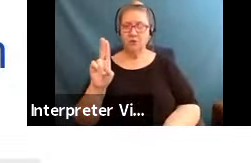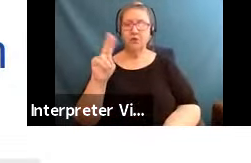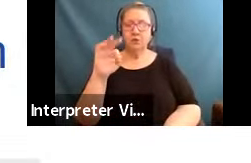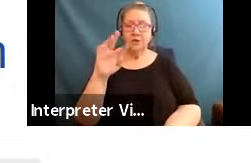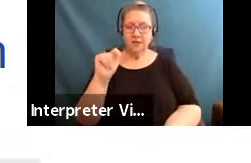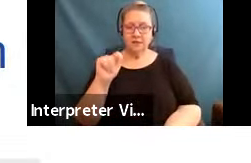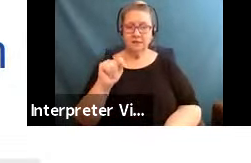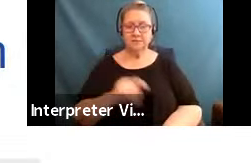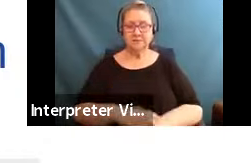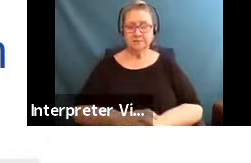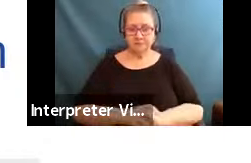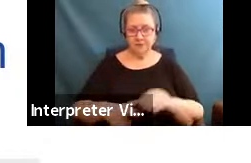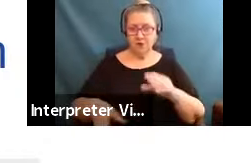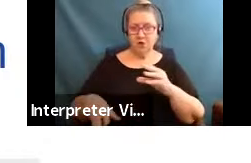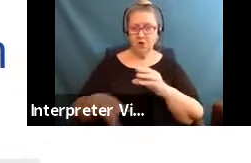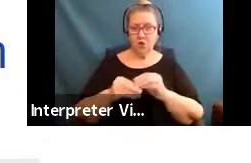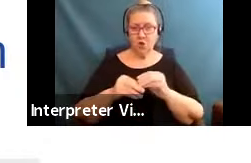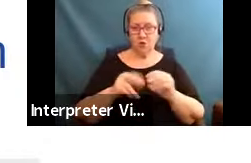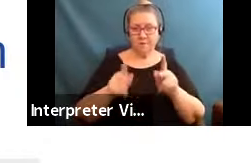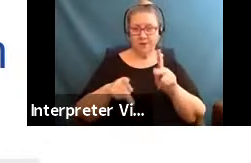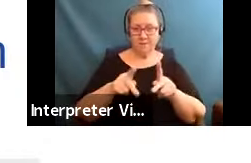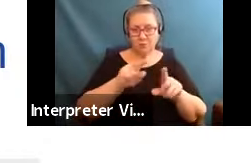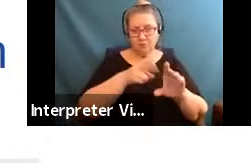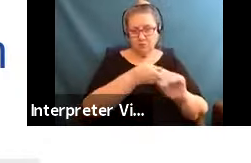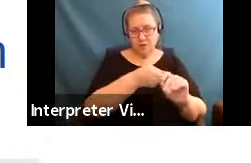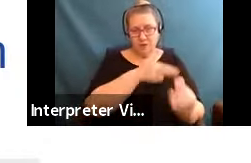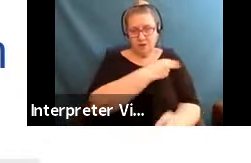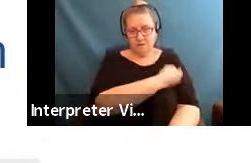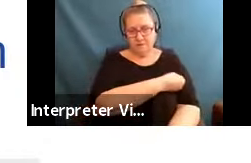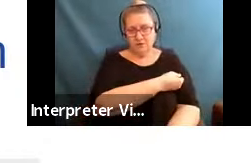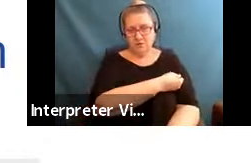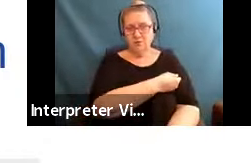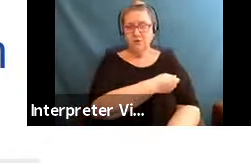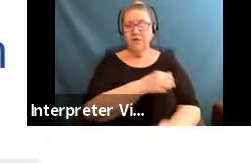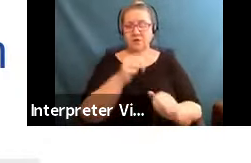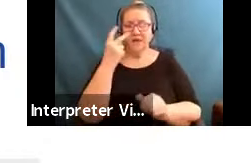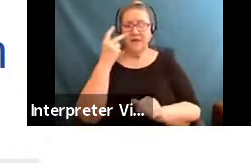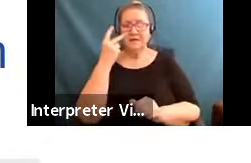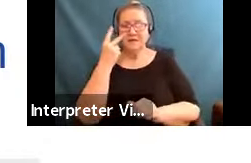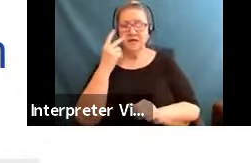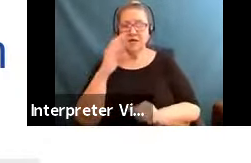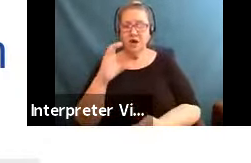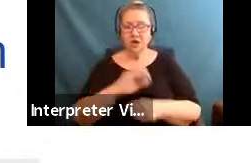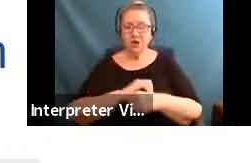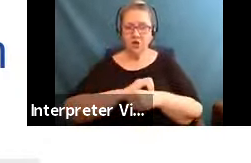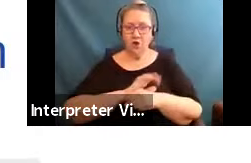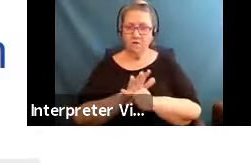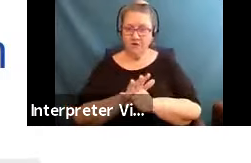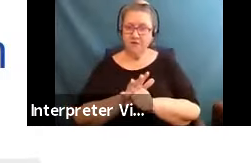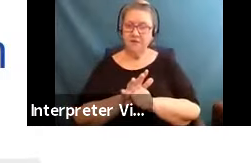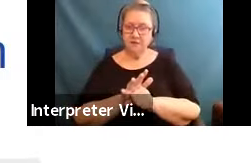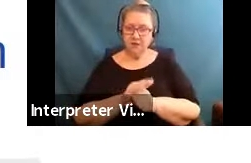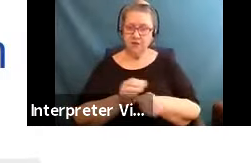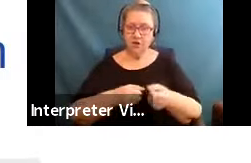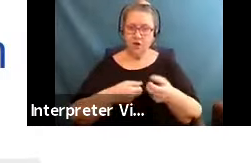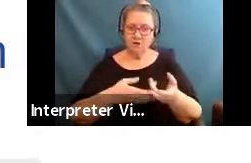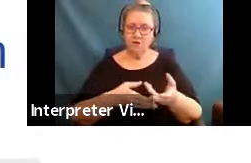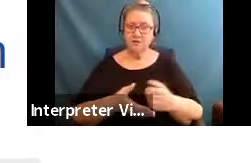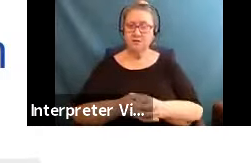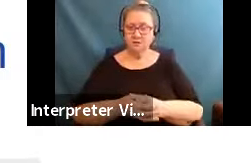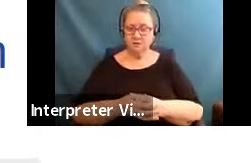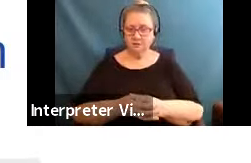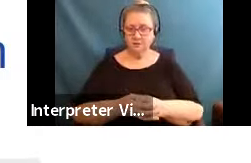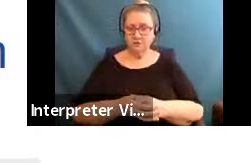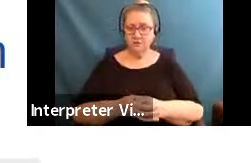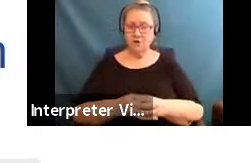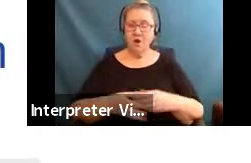total hospitalizations, and you can see that's largely proportionally from the COVID positives. And again, thankfully, overall, we're seeing some